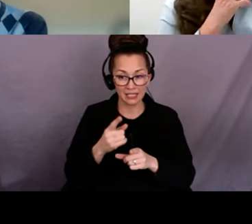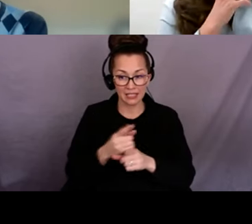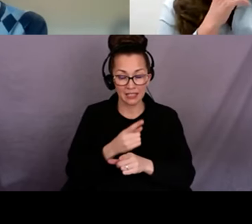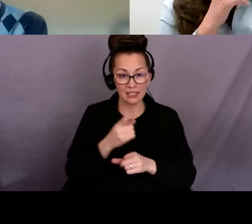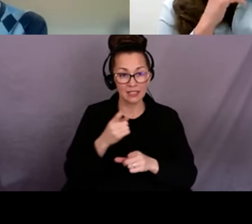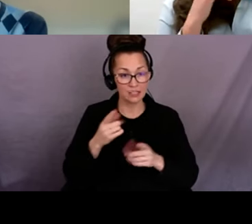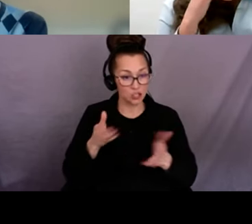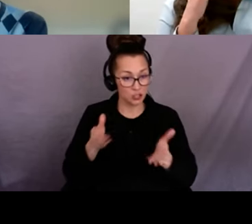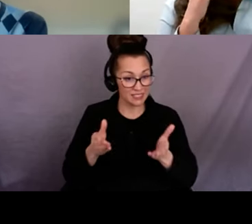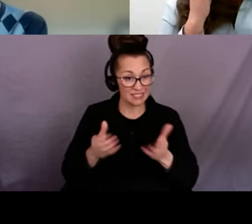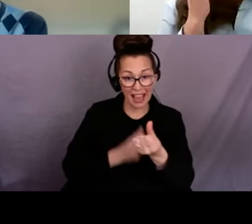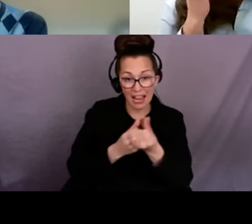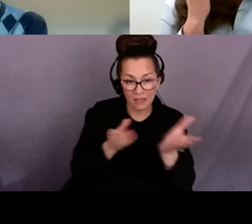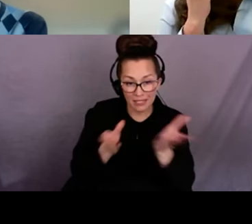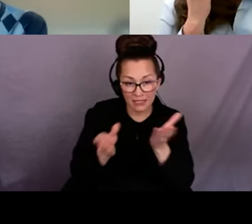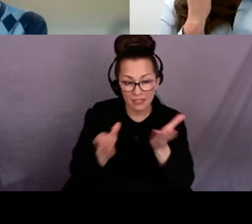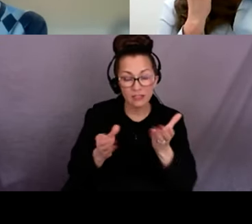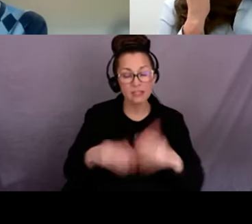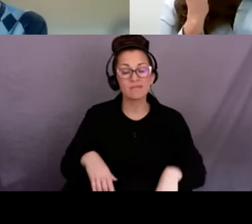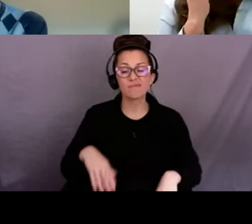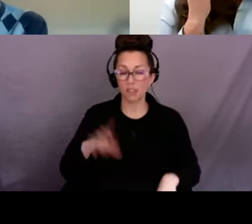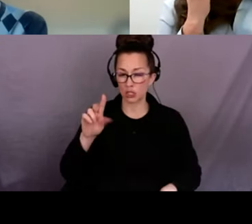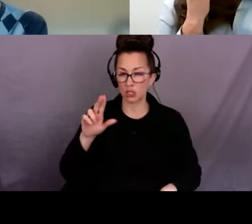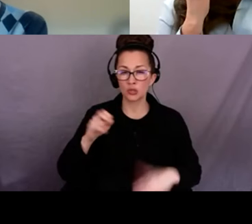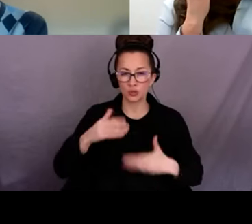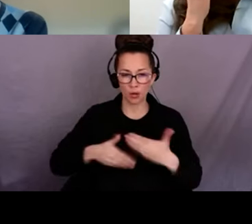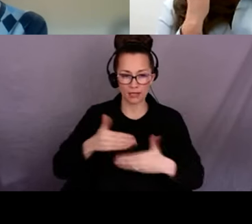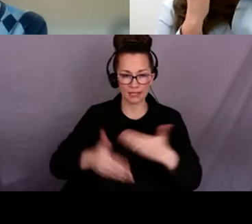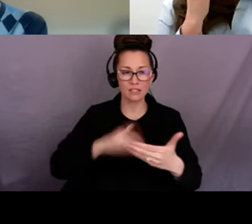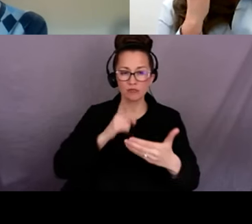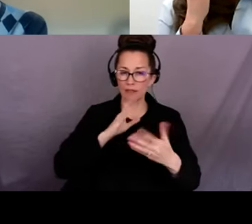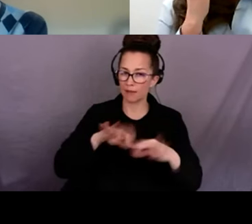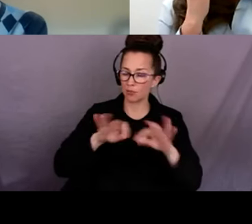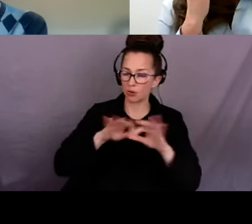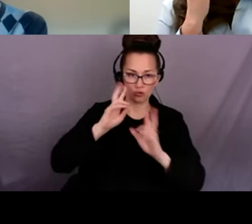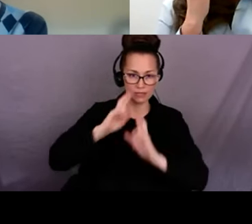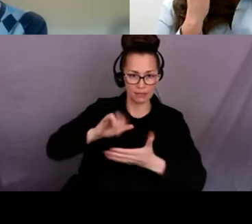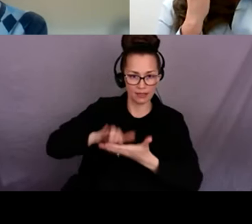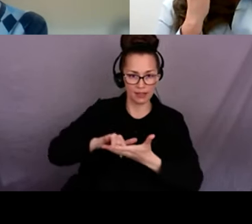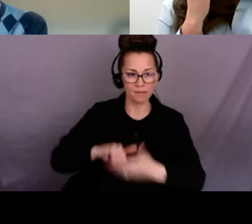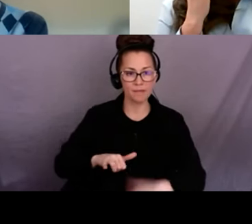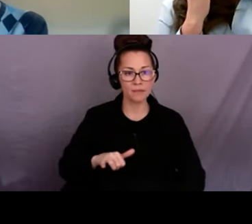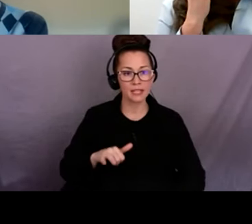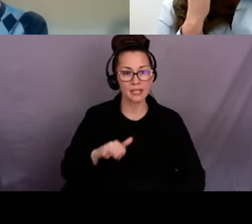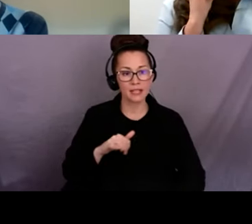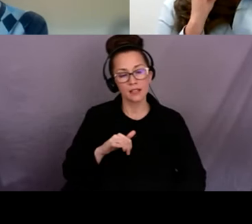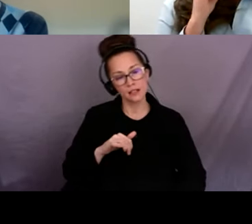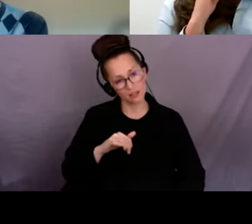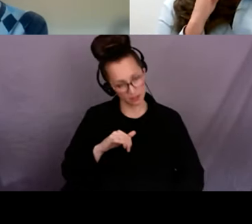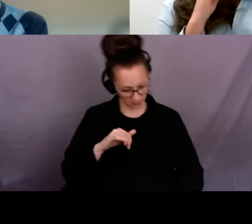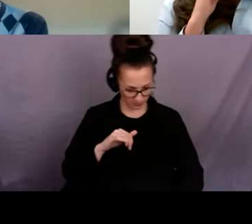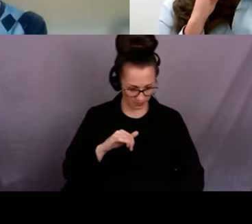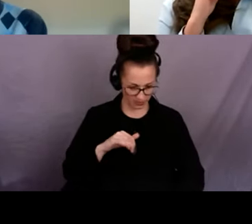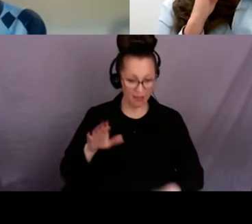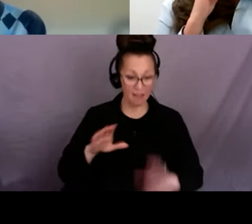services. There is a due process notice with respect to community placements and programs.